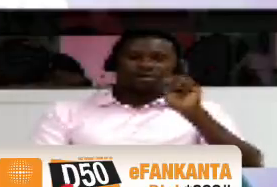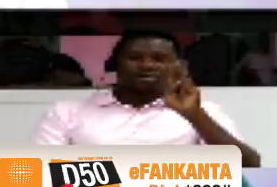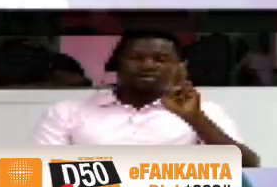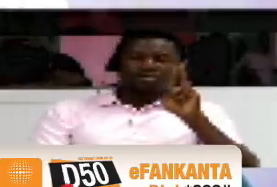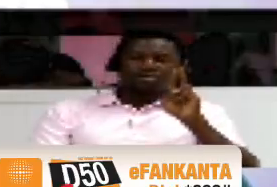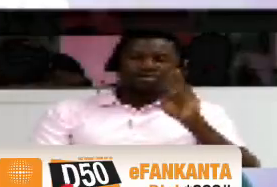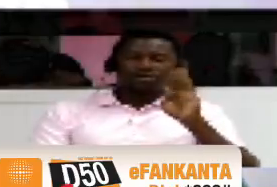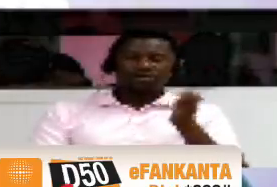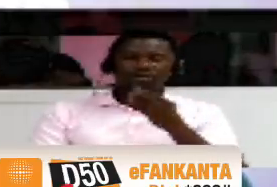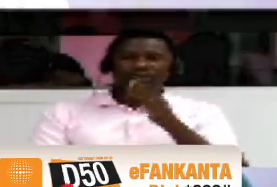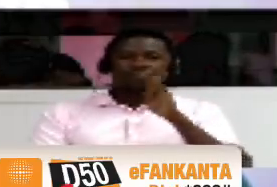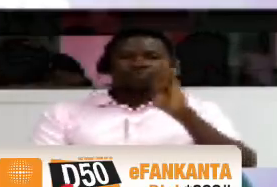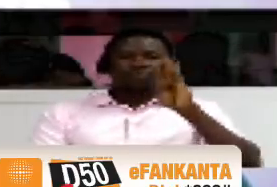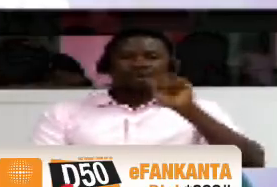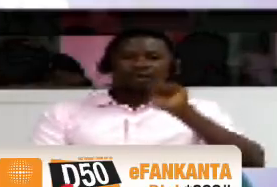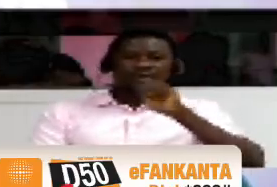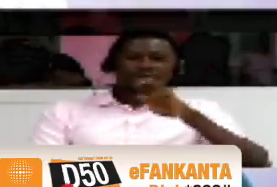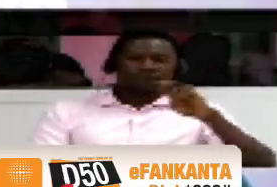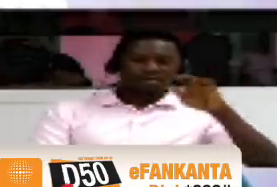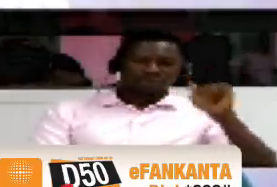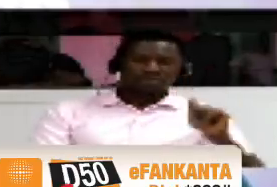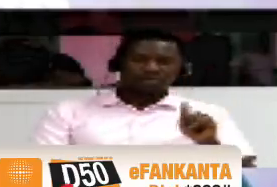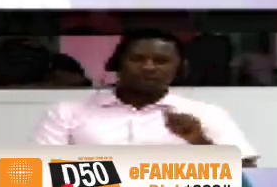We introduced ourselves.